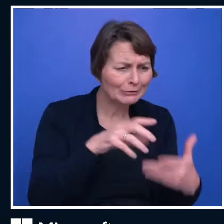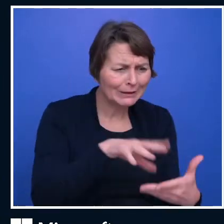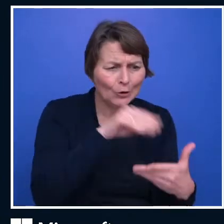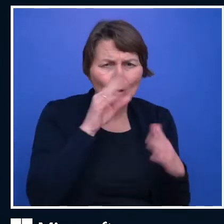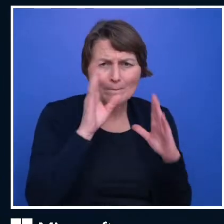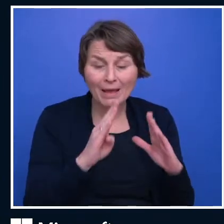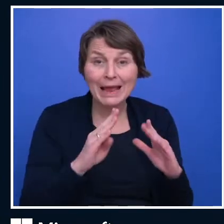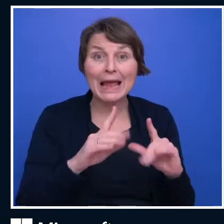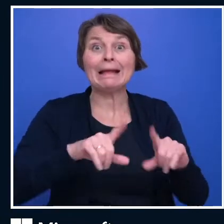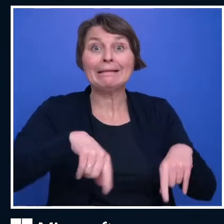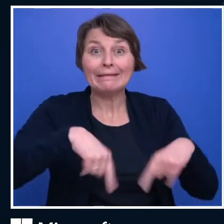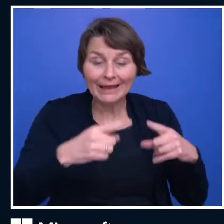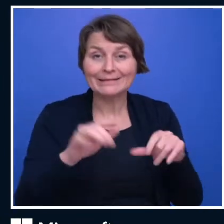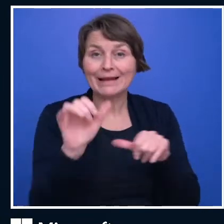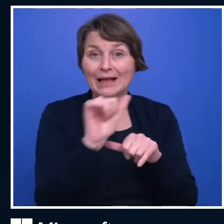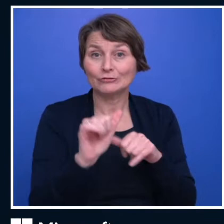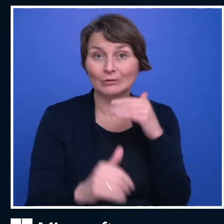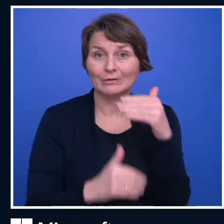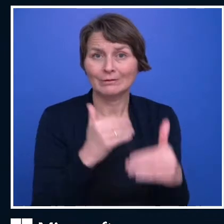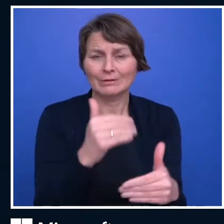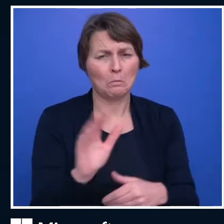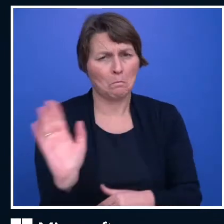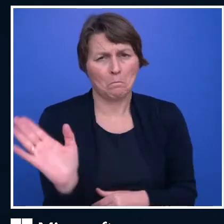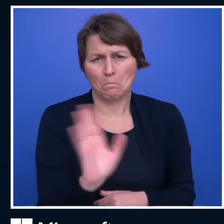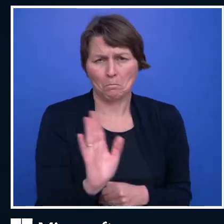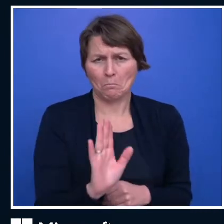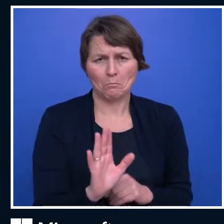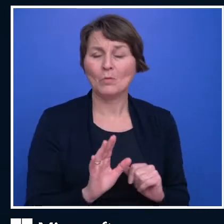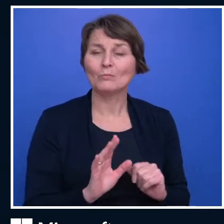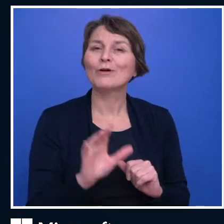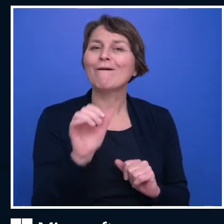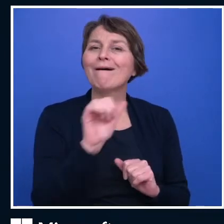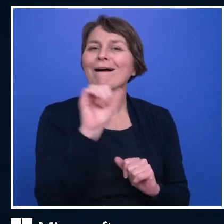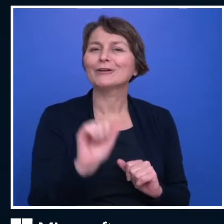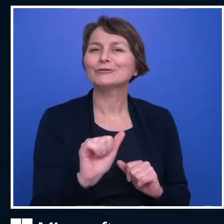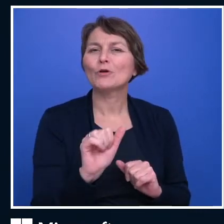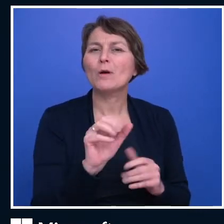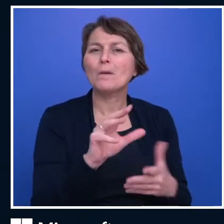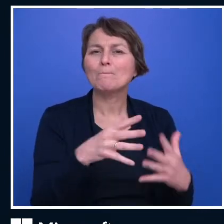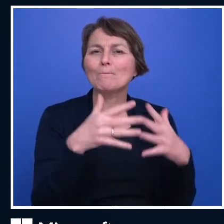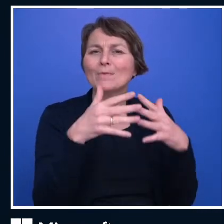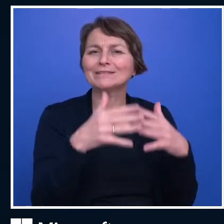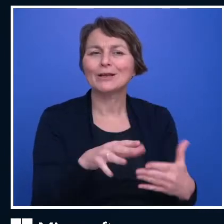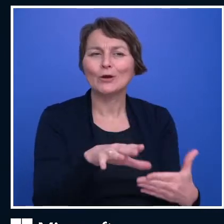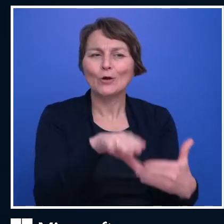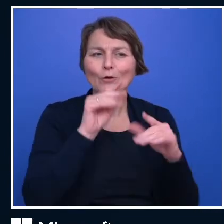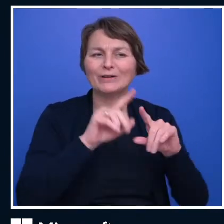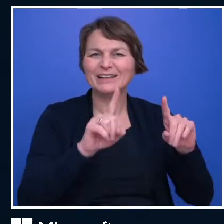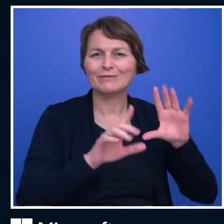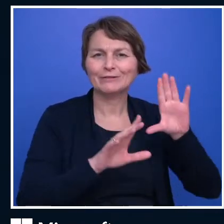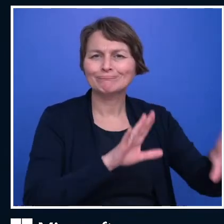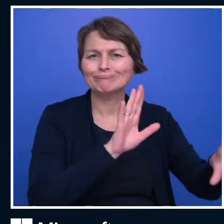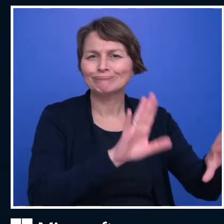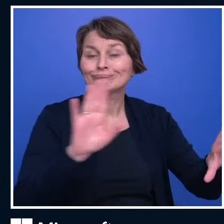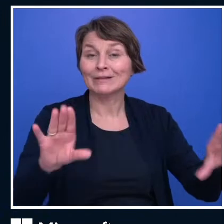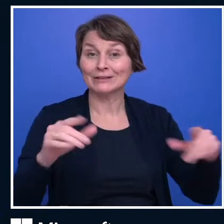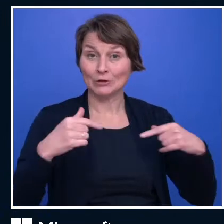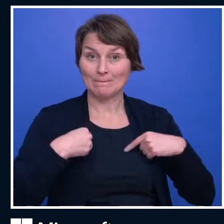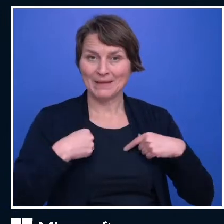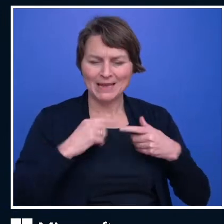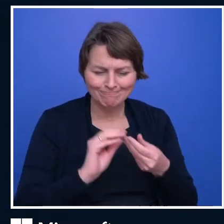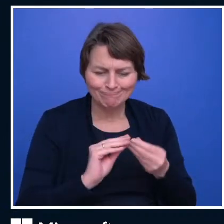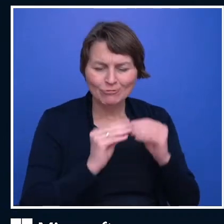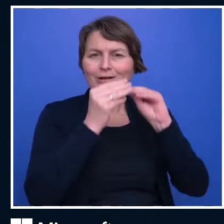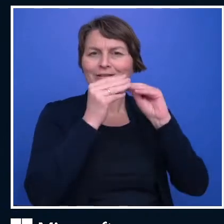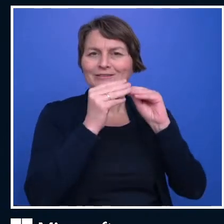has solutions for all types of machine learning. But what I'll be focusing on in this talk is Custom Vision, Azure's image